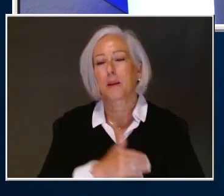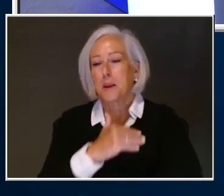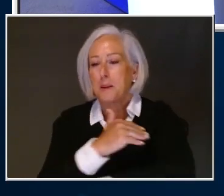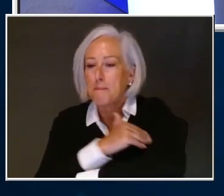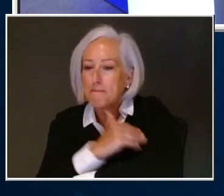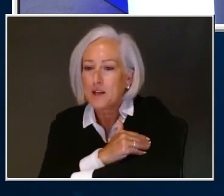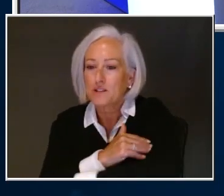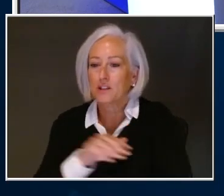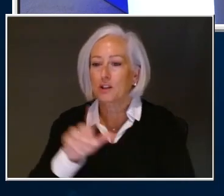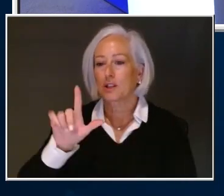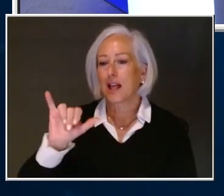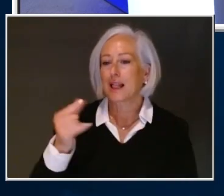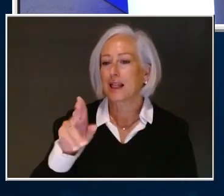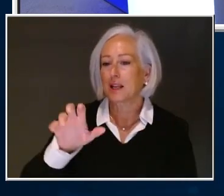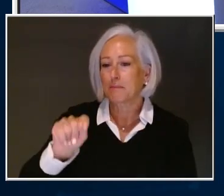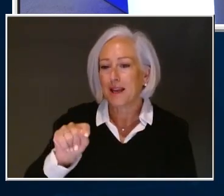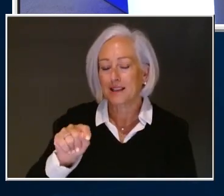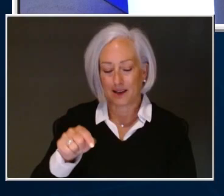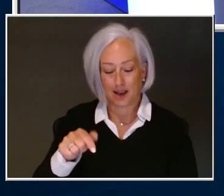injuries that you're looking for this time of year?